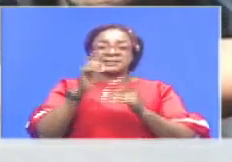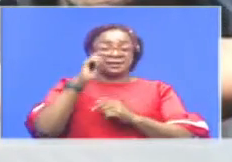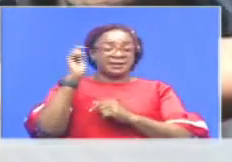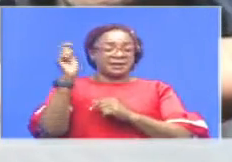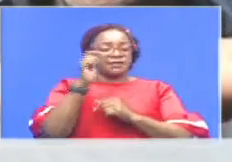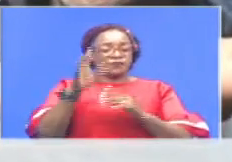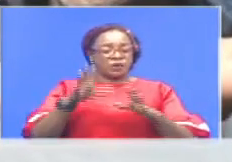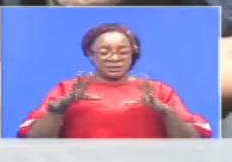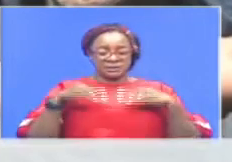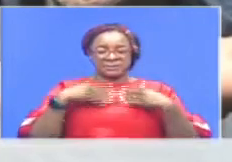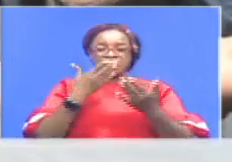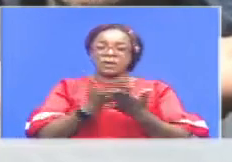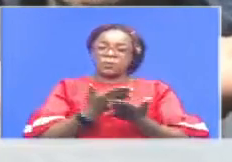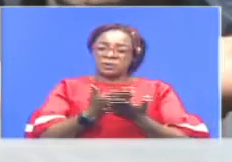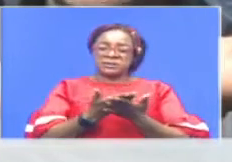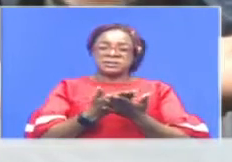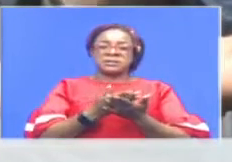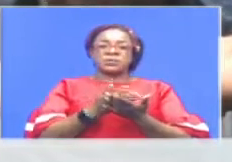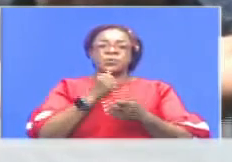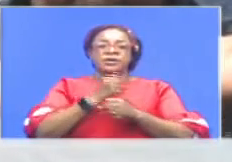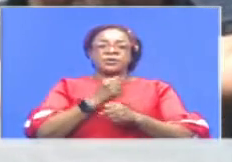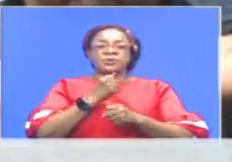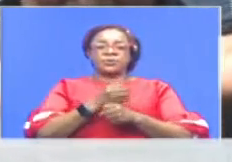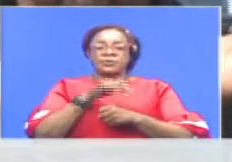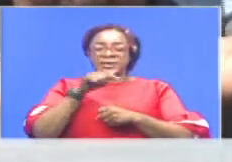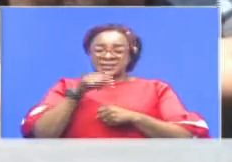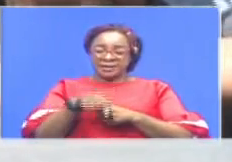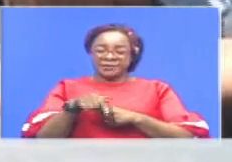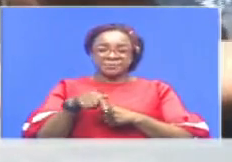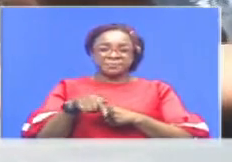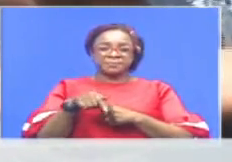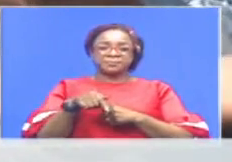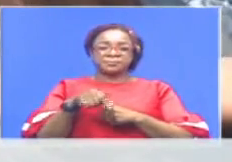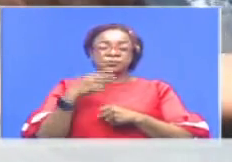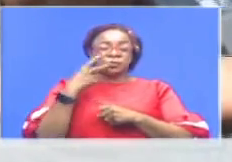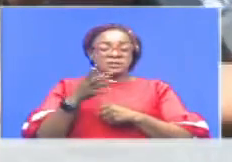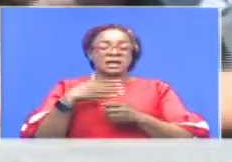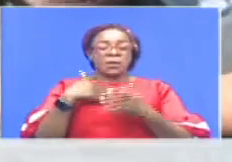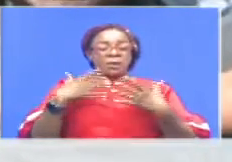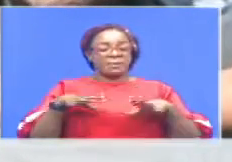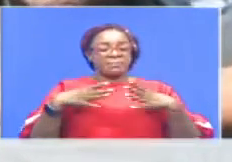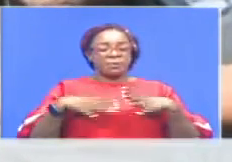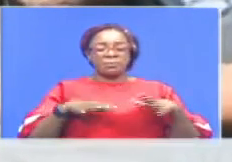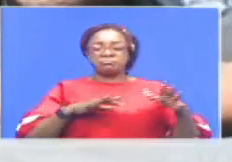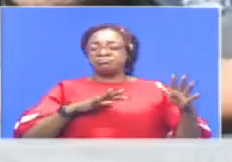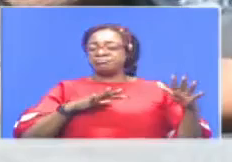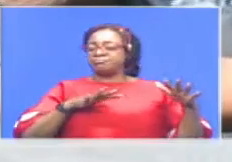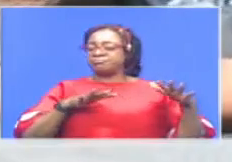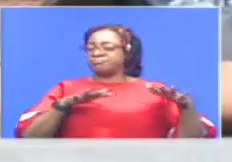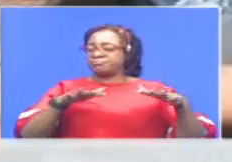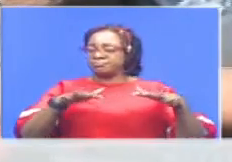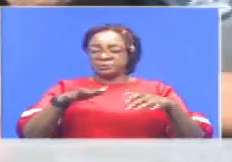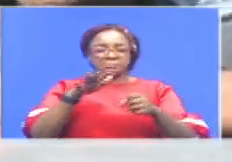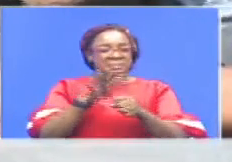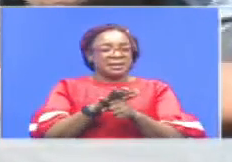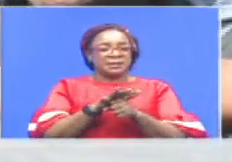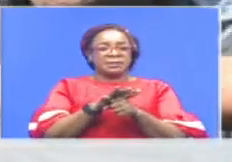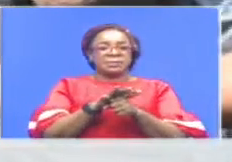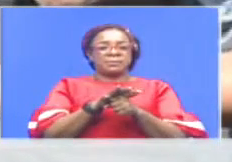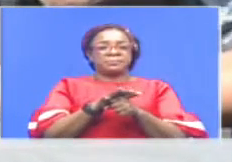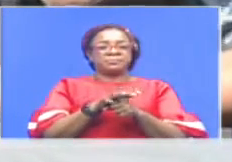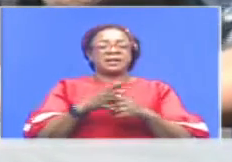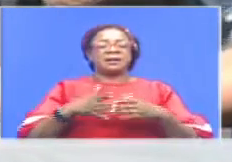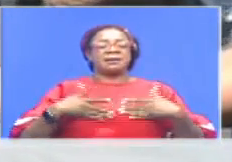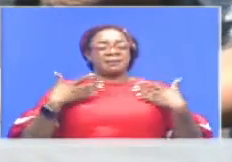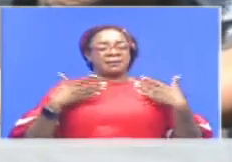wito wetu kwamba tuje tufanye hii mchezo hapa, na unaona watu wetu wa Tinderet vile umeona wamefika kwa wingi. Wako na